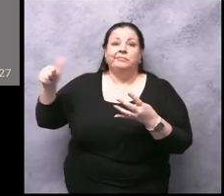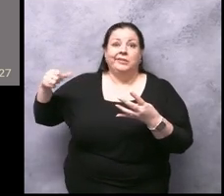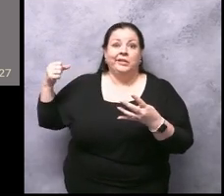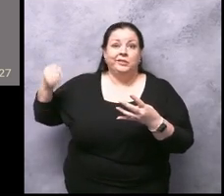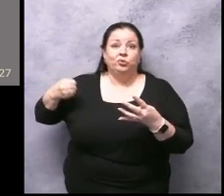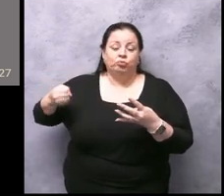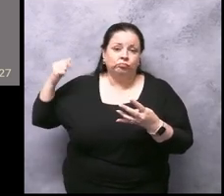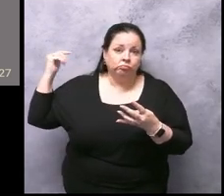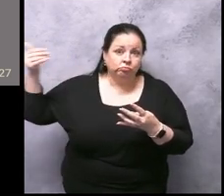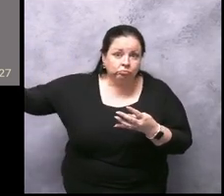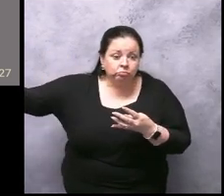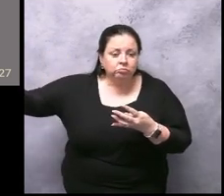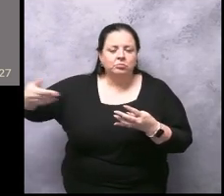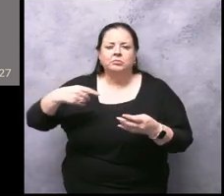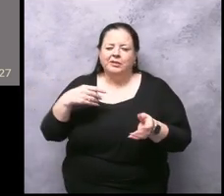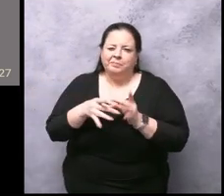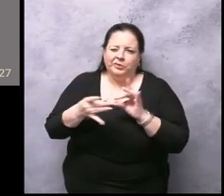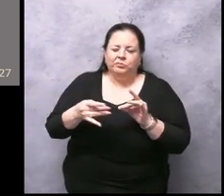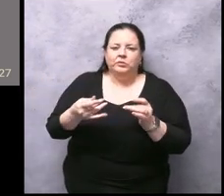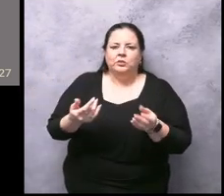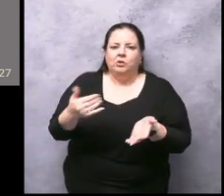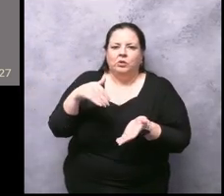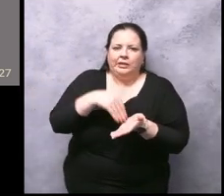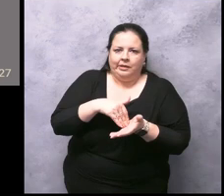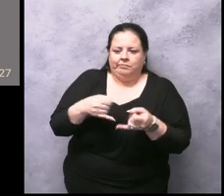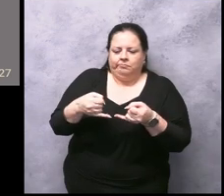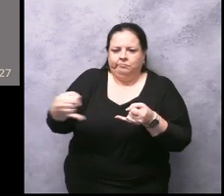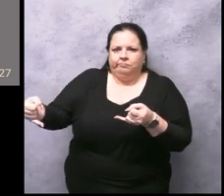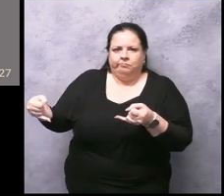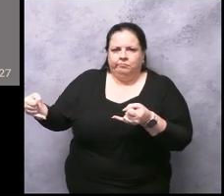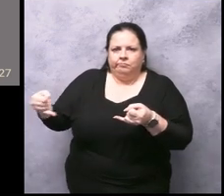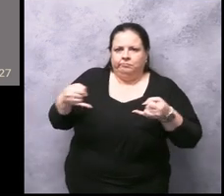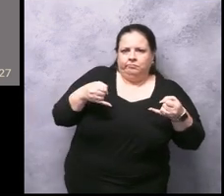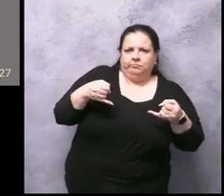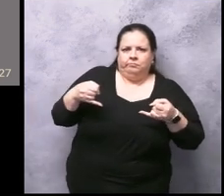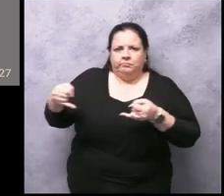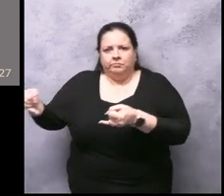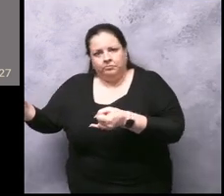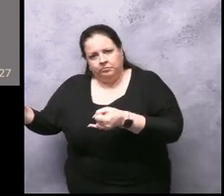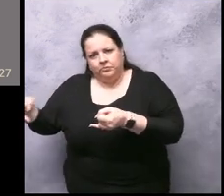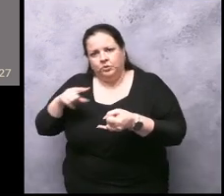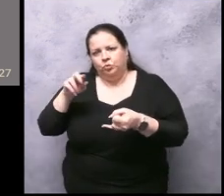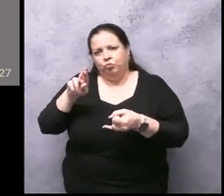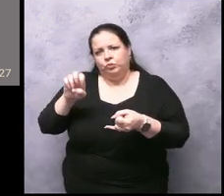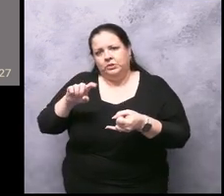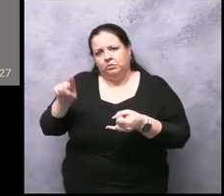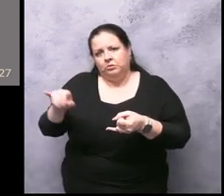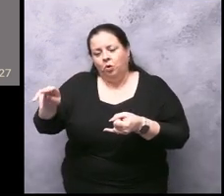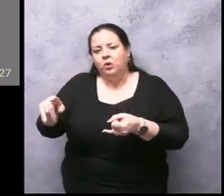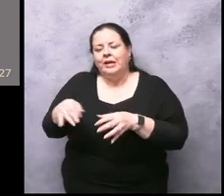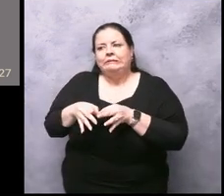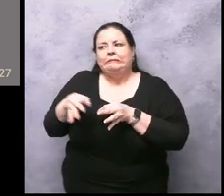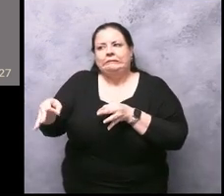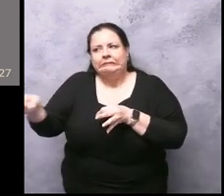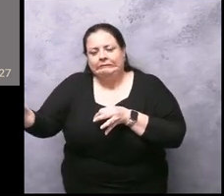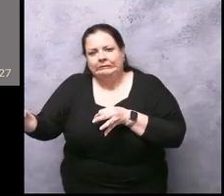As I mentioned, the rezoning has postponed the need for some kind of additional